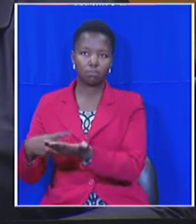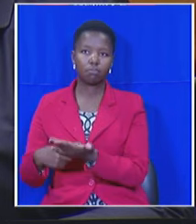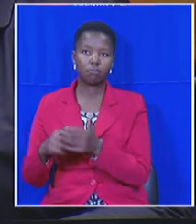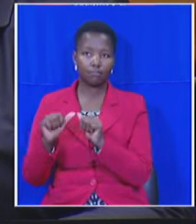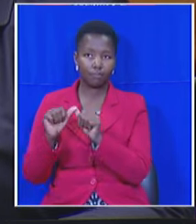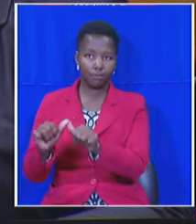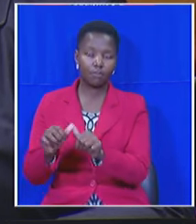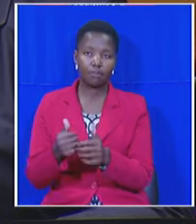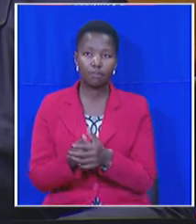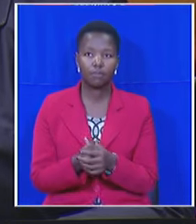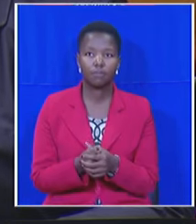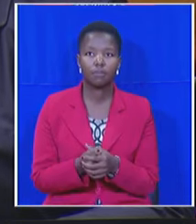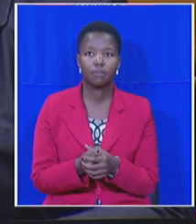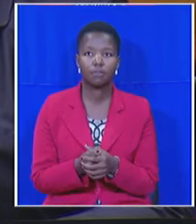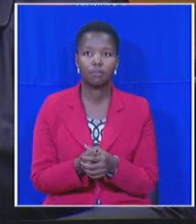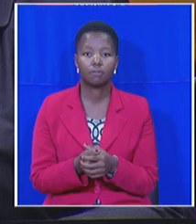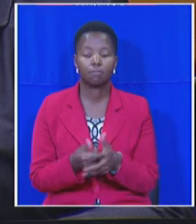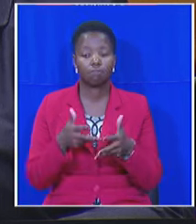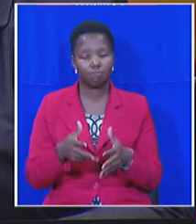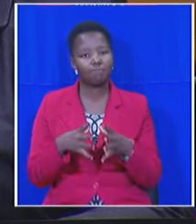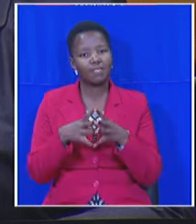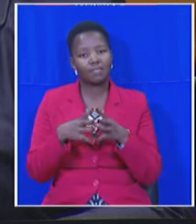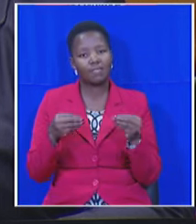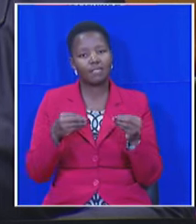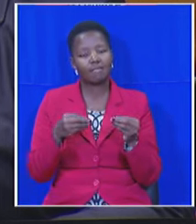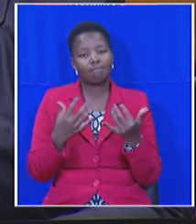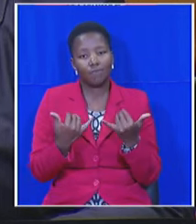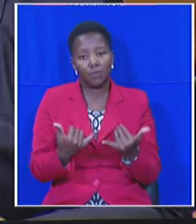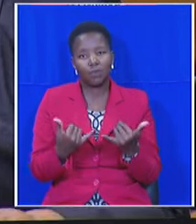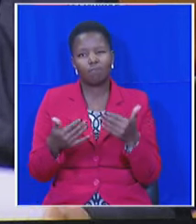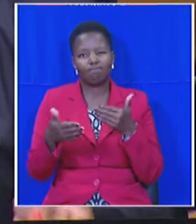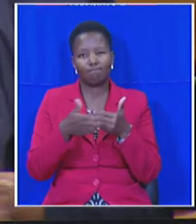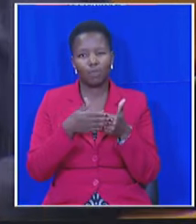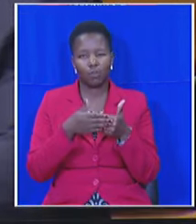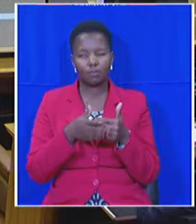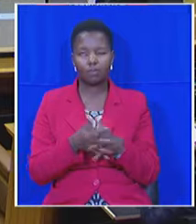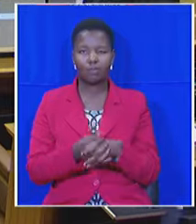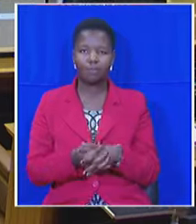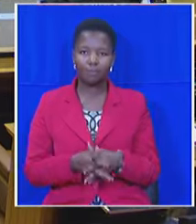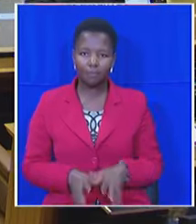concurrence. This concludes the business for the day. The House is adjourned.